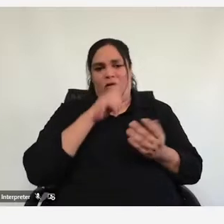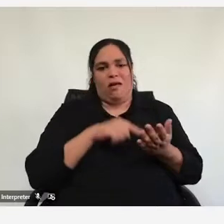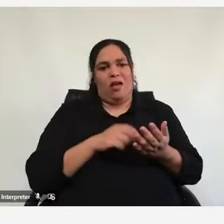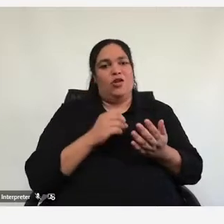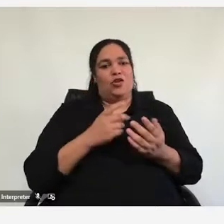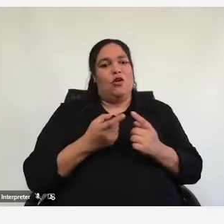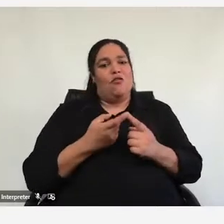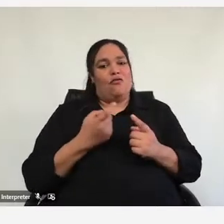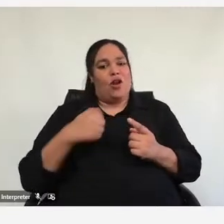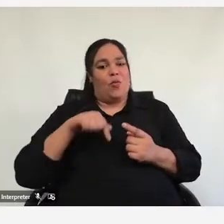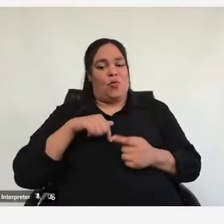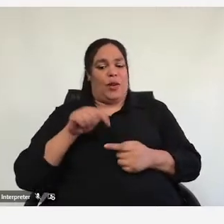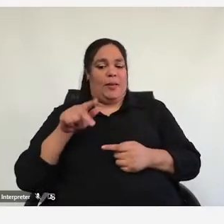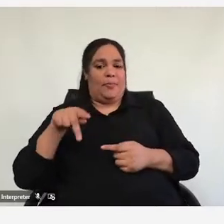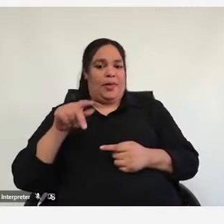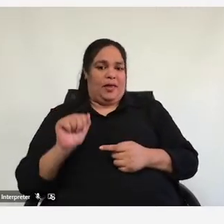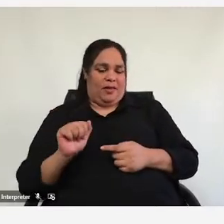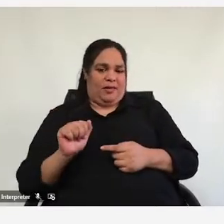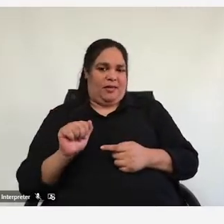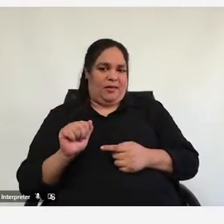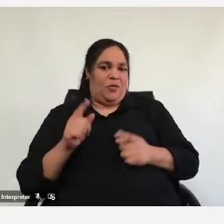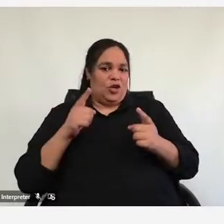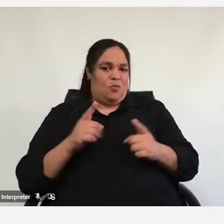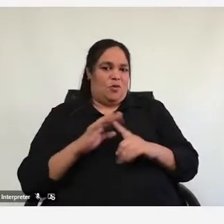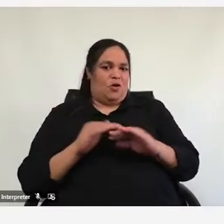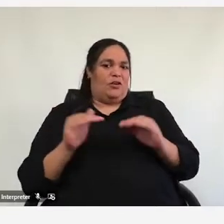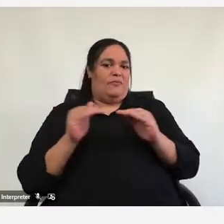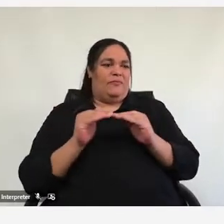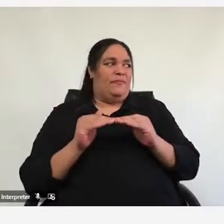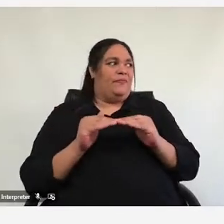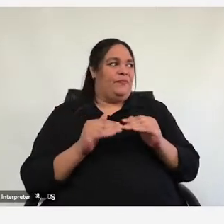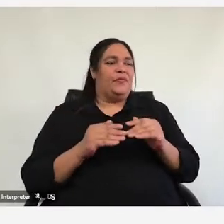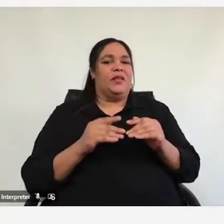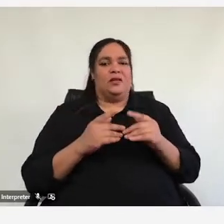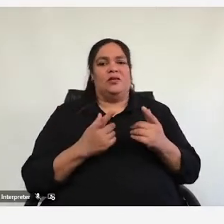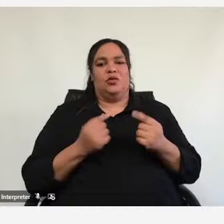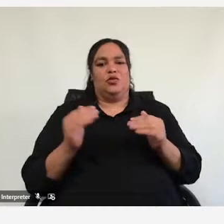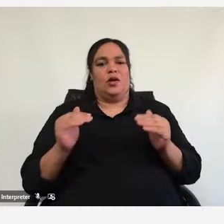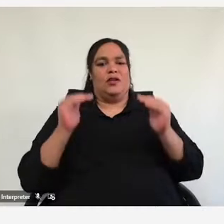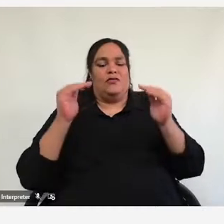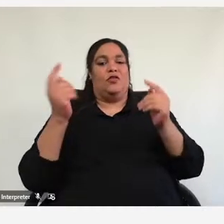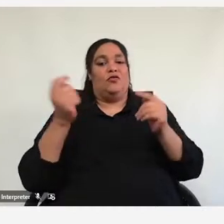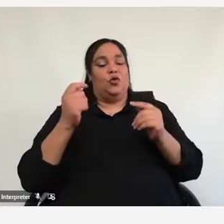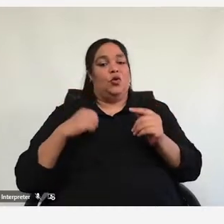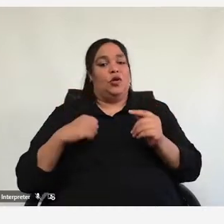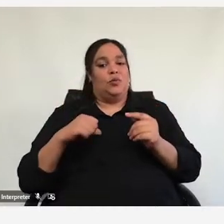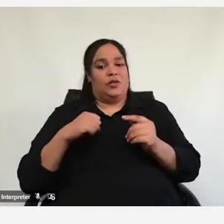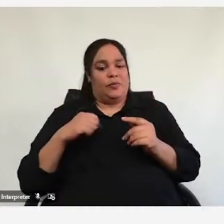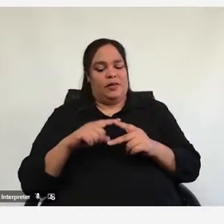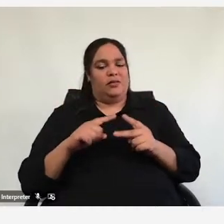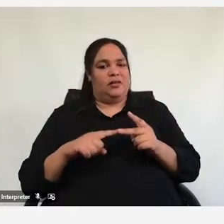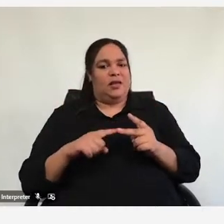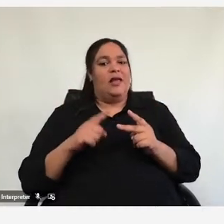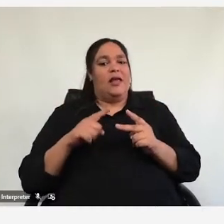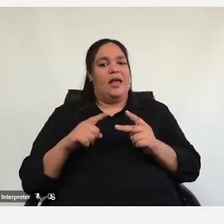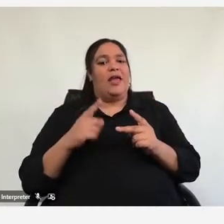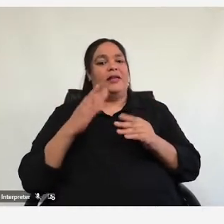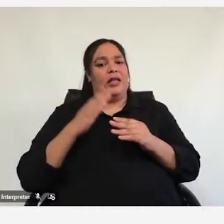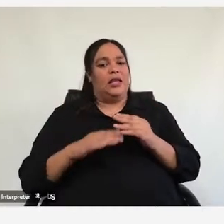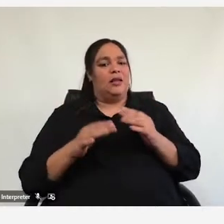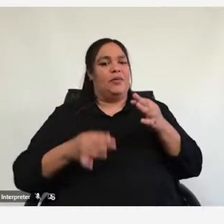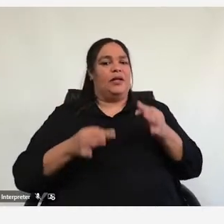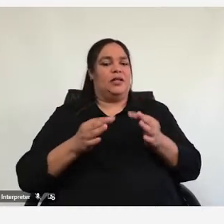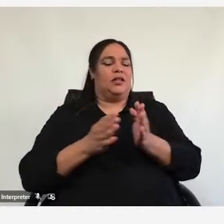from the Patriotic Alliance, we demand a fair allocation of funds to rural municipalities, an end to political